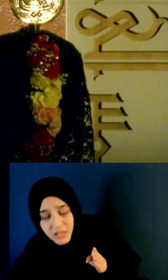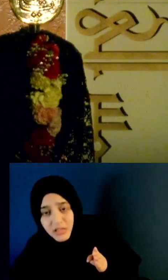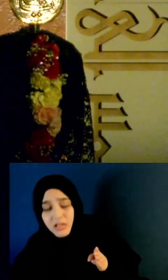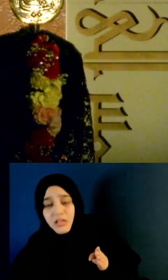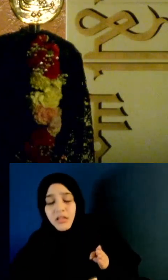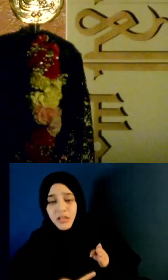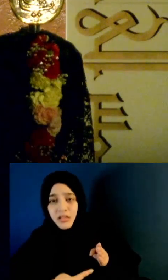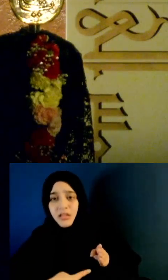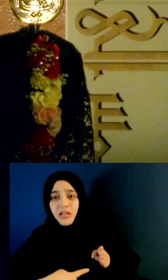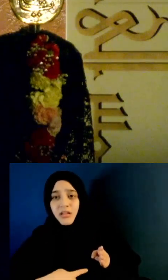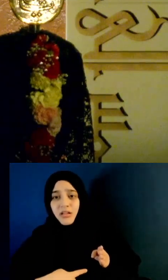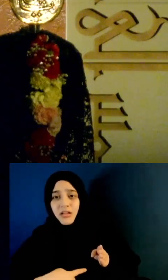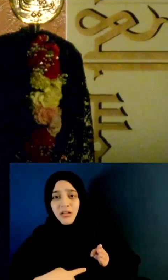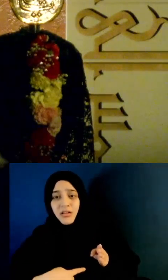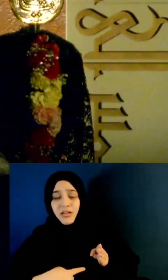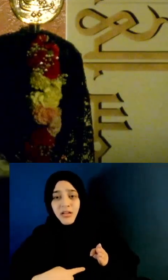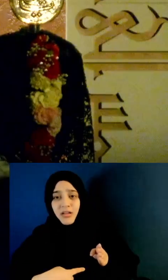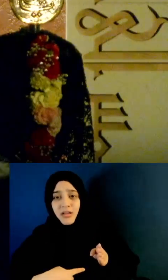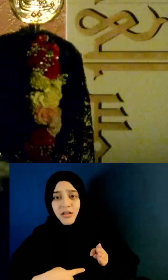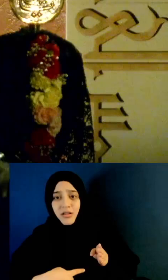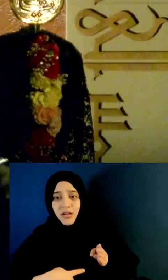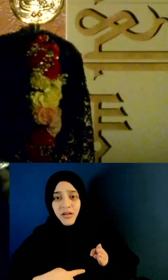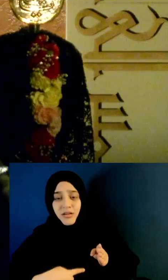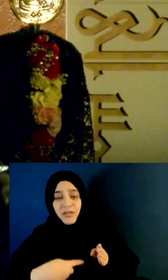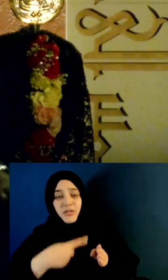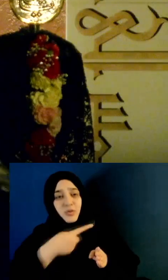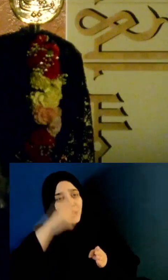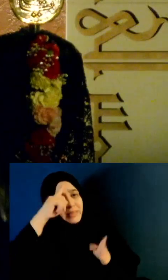you would expect a person to fall with 2 arms.